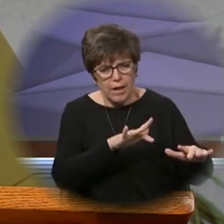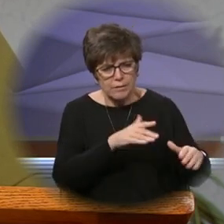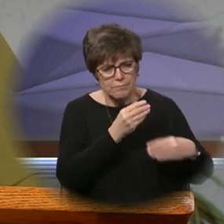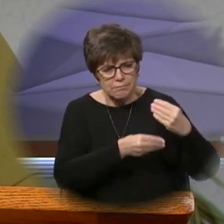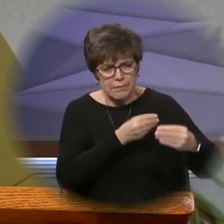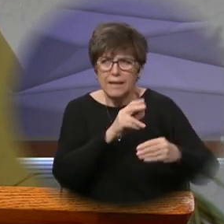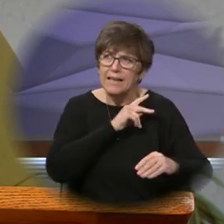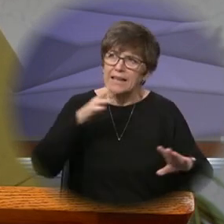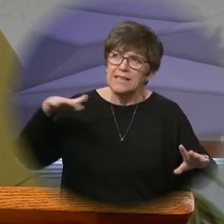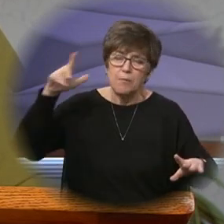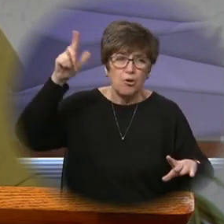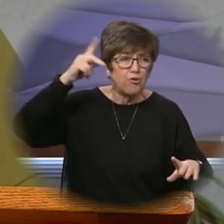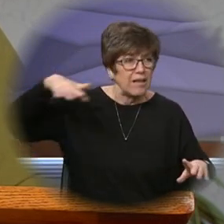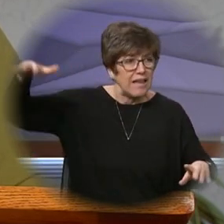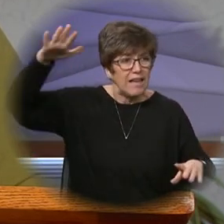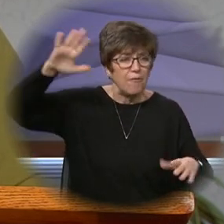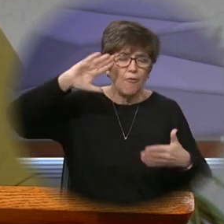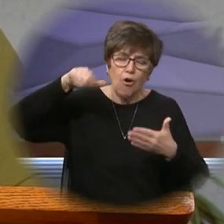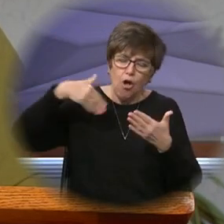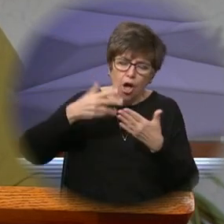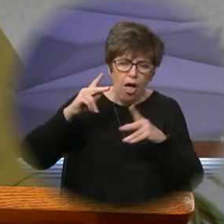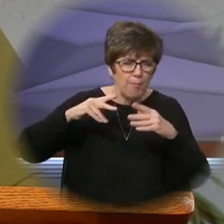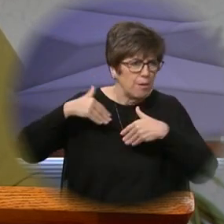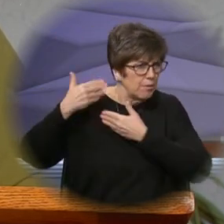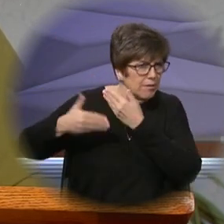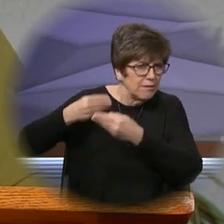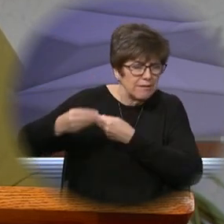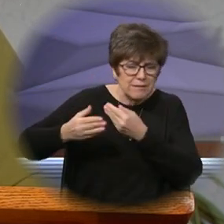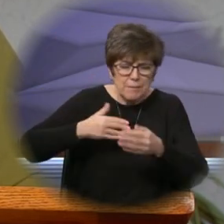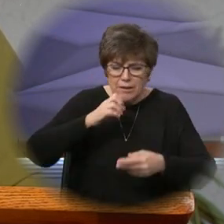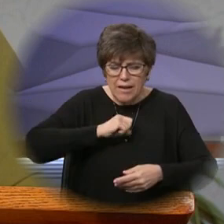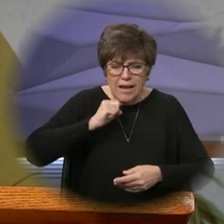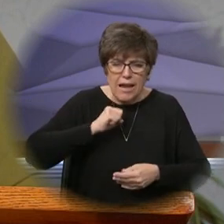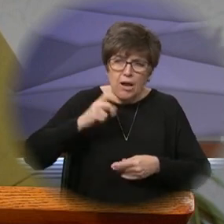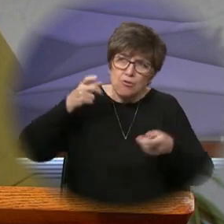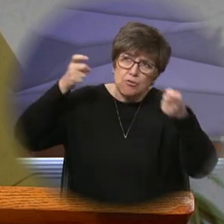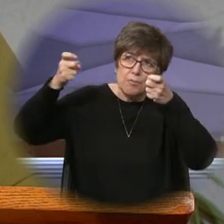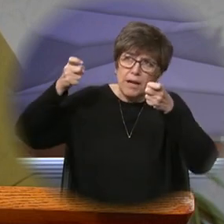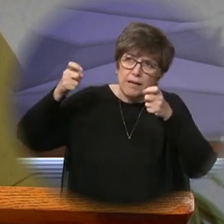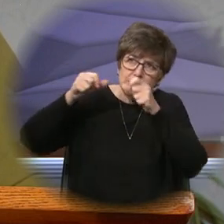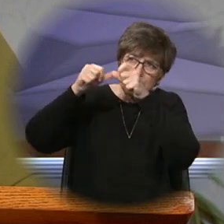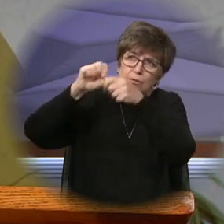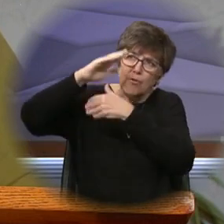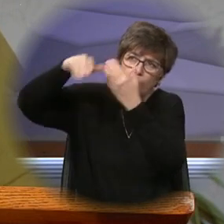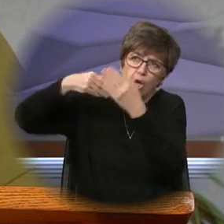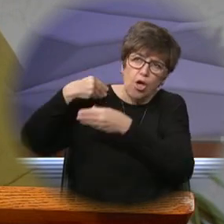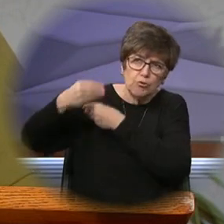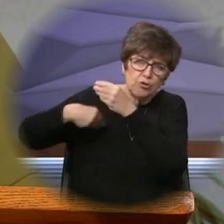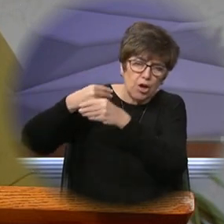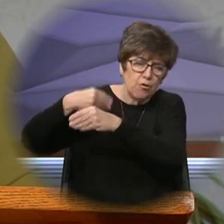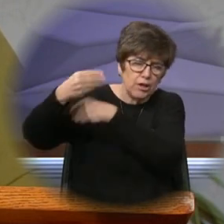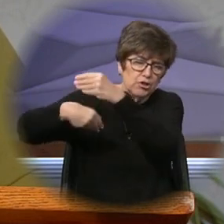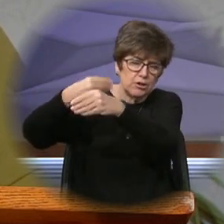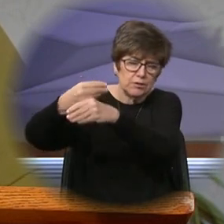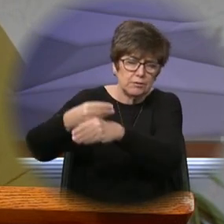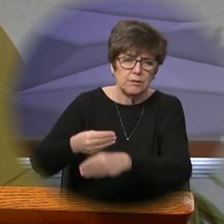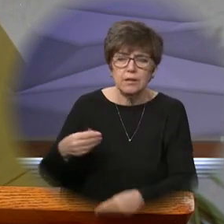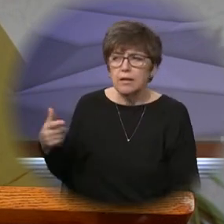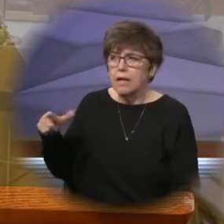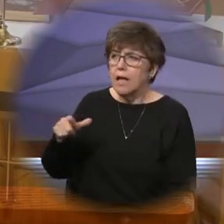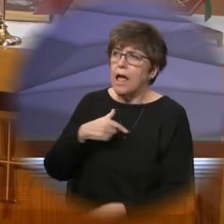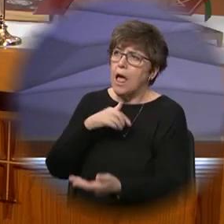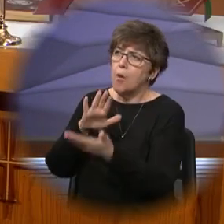Your kingdom is a kingdom for all ages, and your dominion endures through all generations.